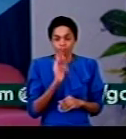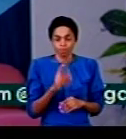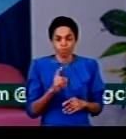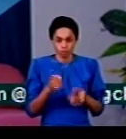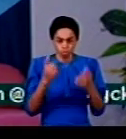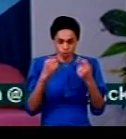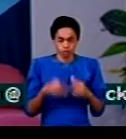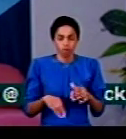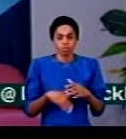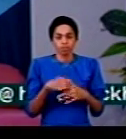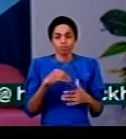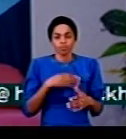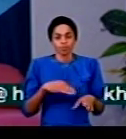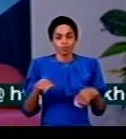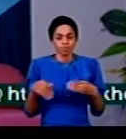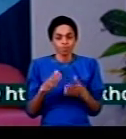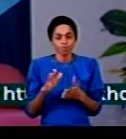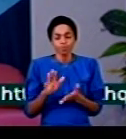bring them out now.